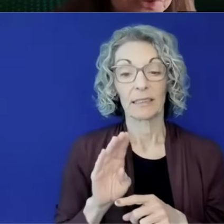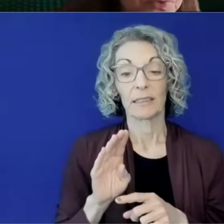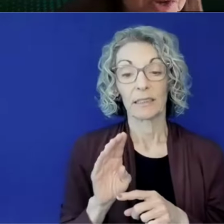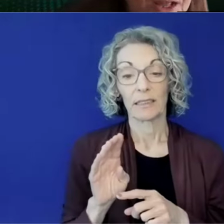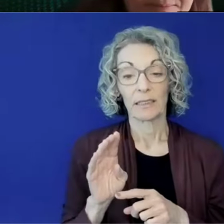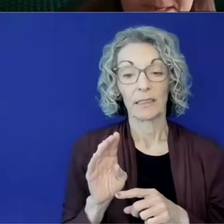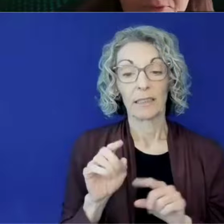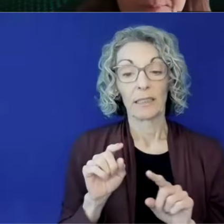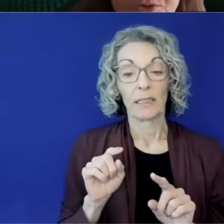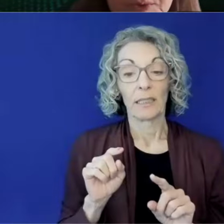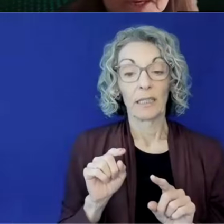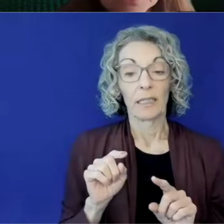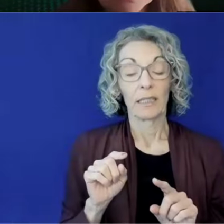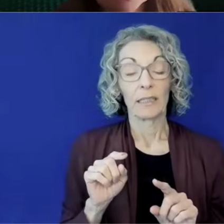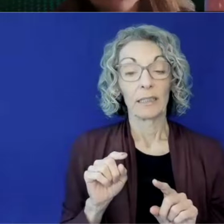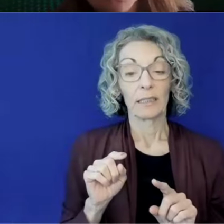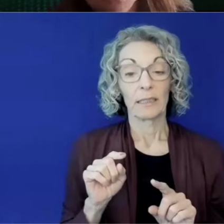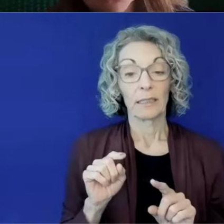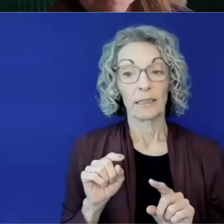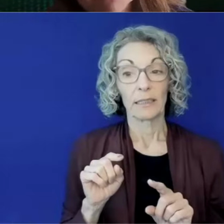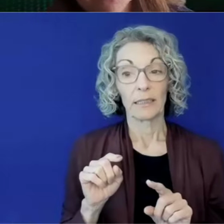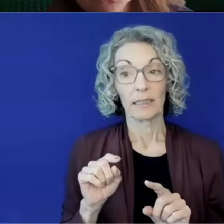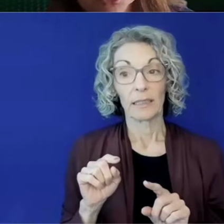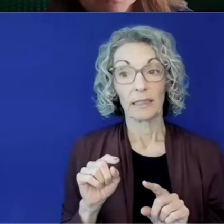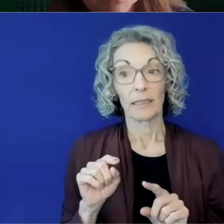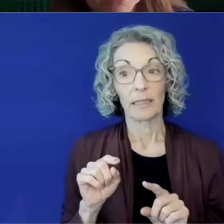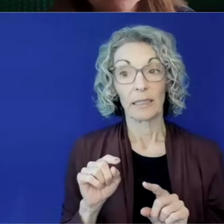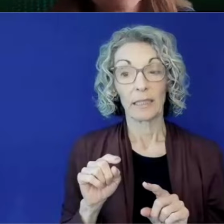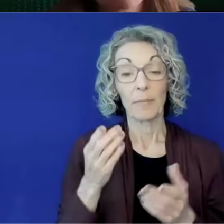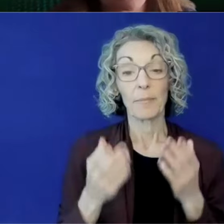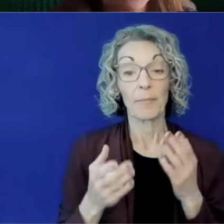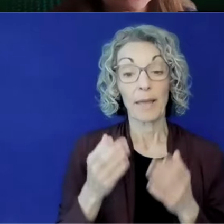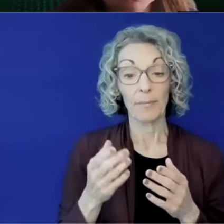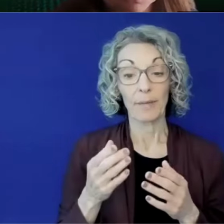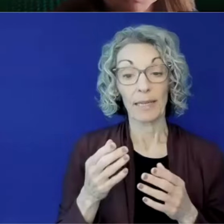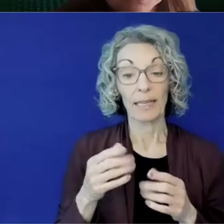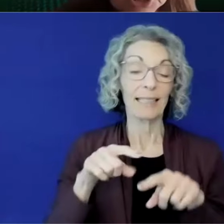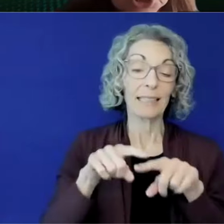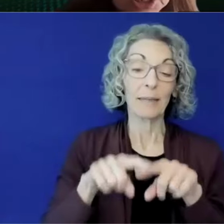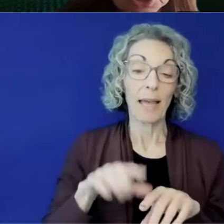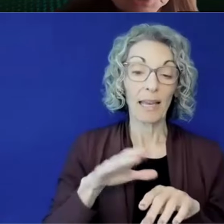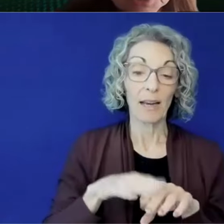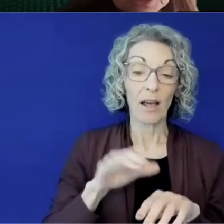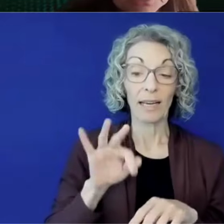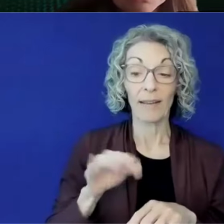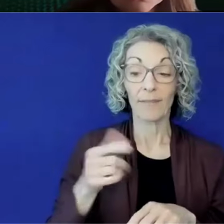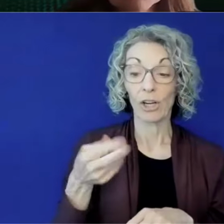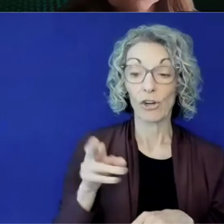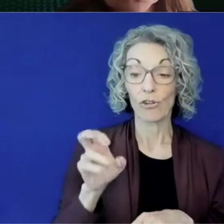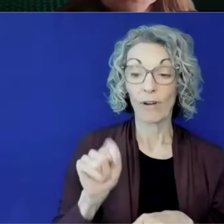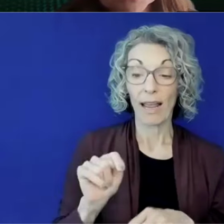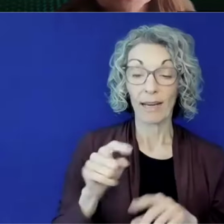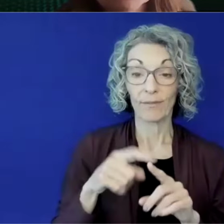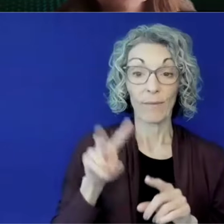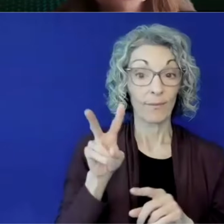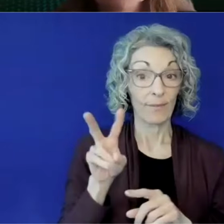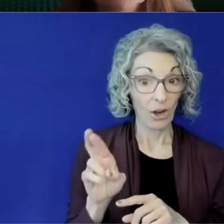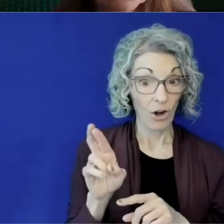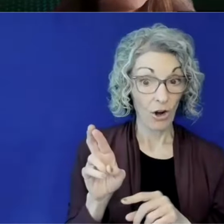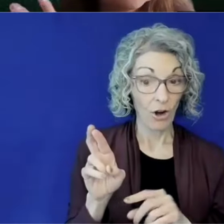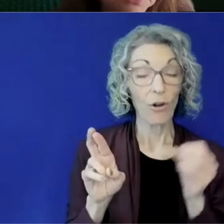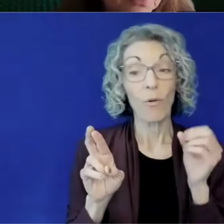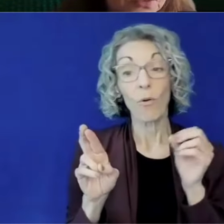I don't know, Deborah, between if you get a grant for startup, perhaps from a vocational rehabilitation agency, versus